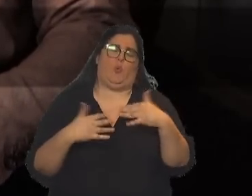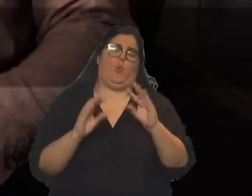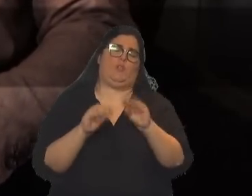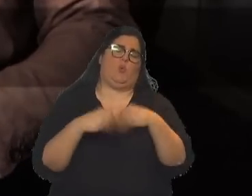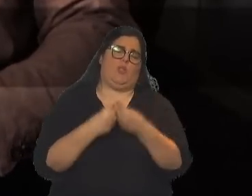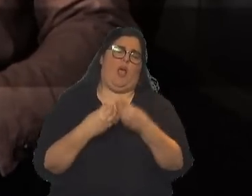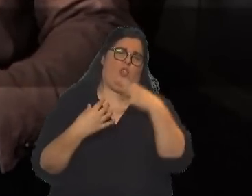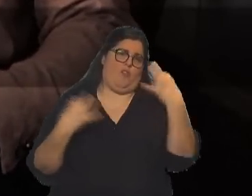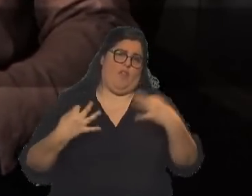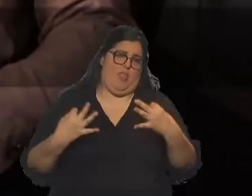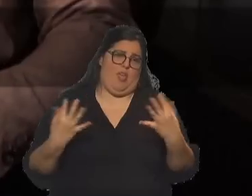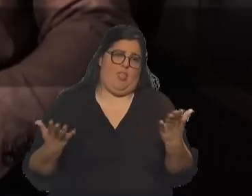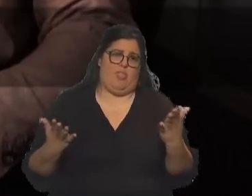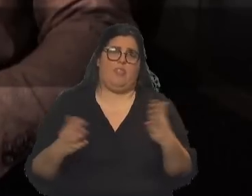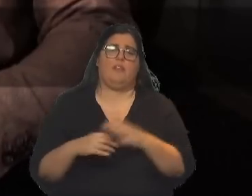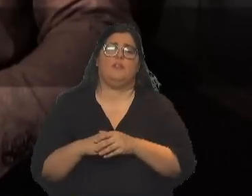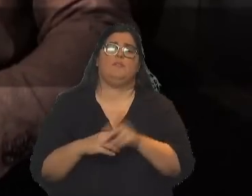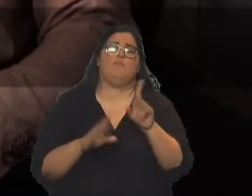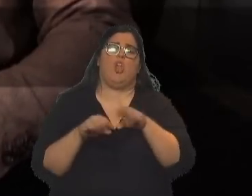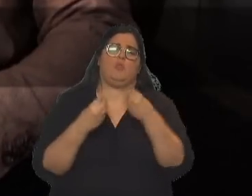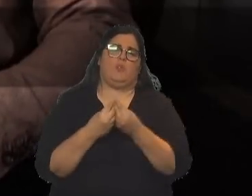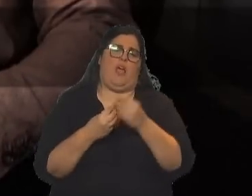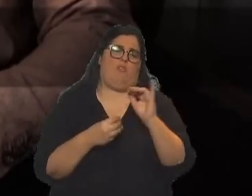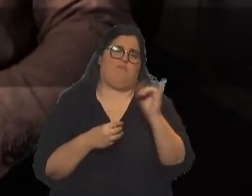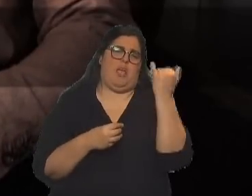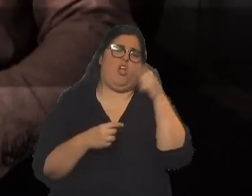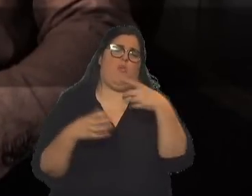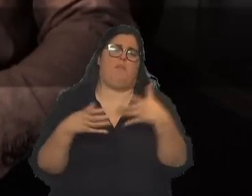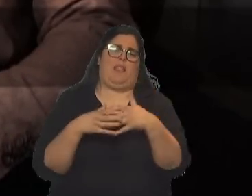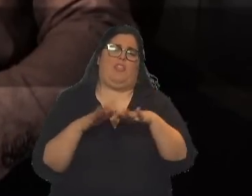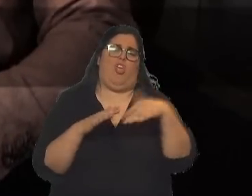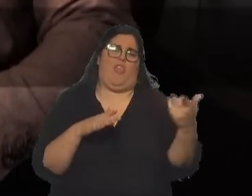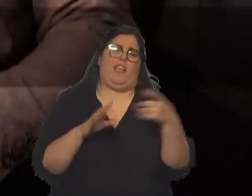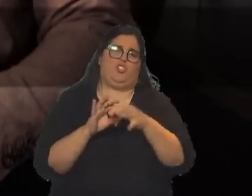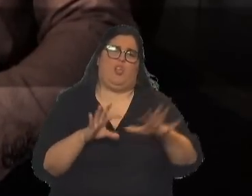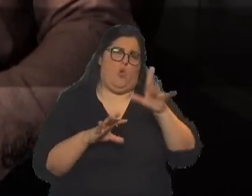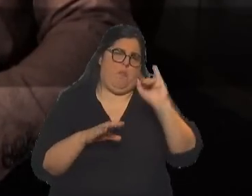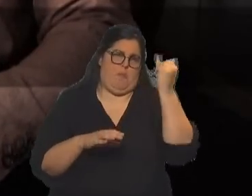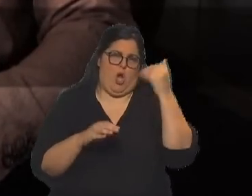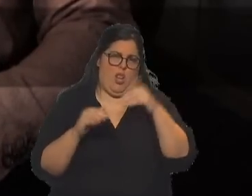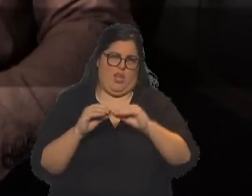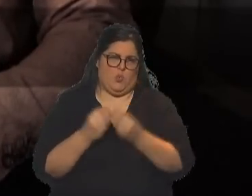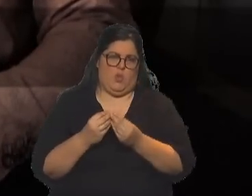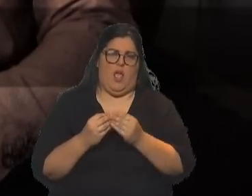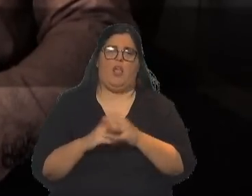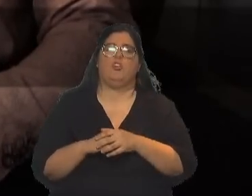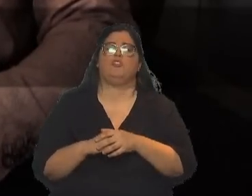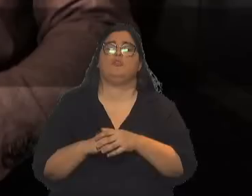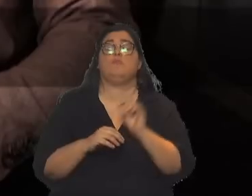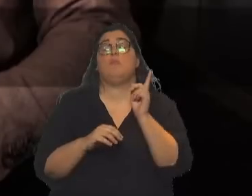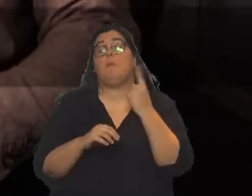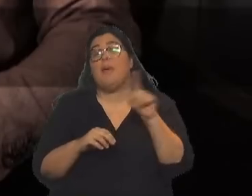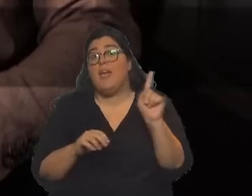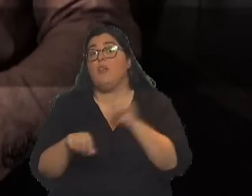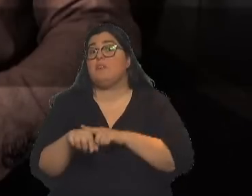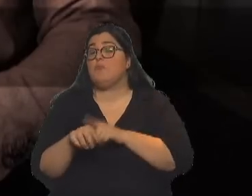huge result. Actually, the greatest result of a radical right party in Europe. But at the same time, she has